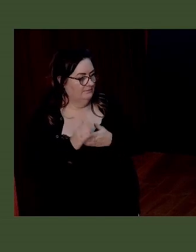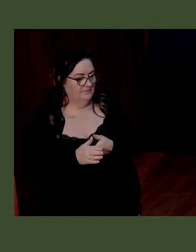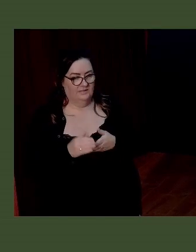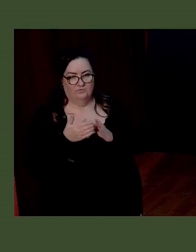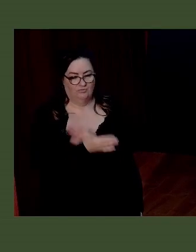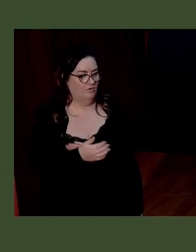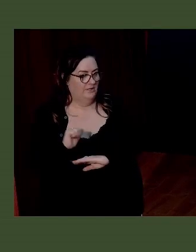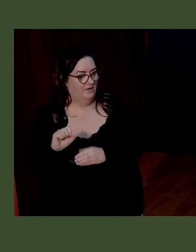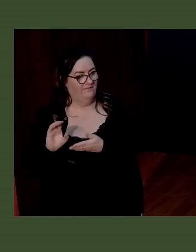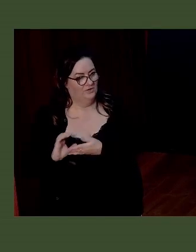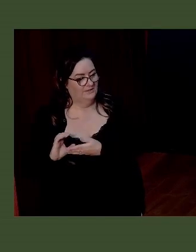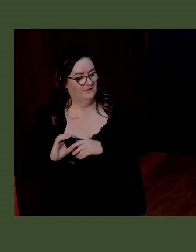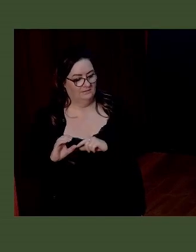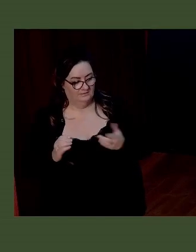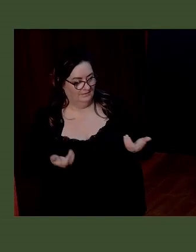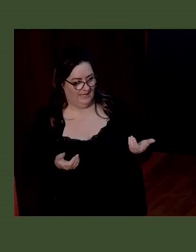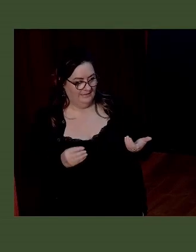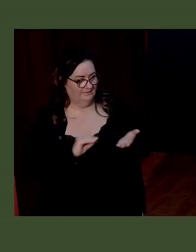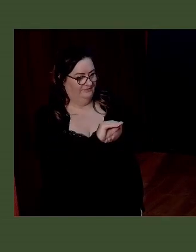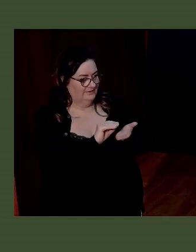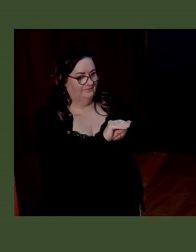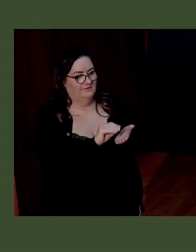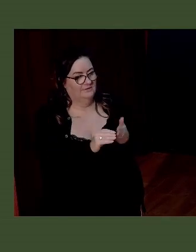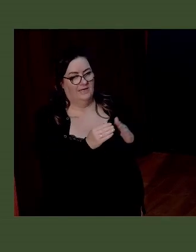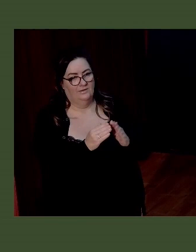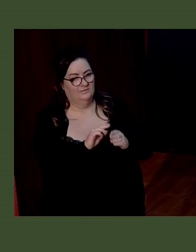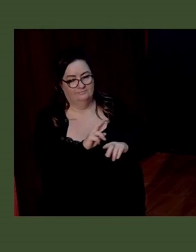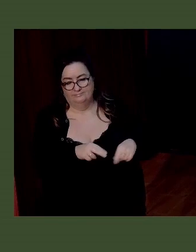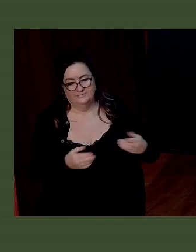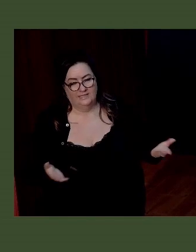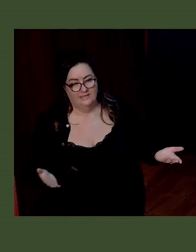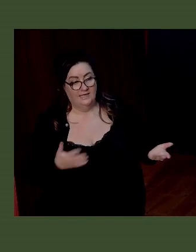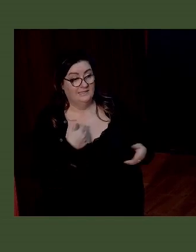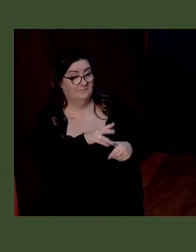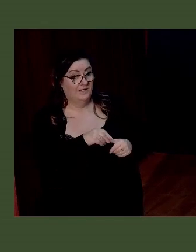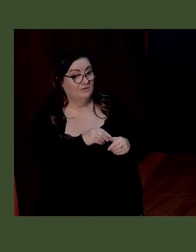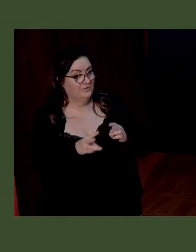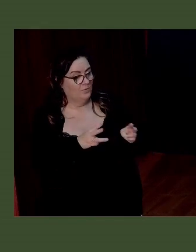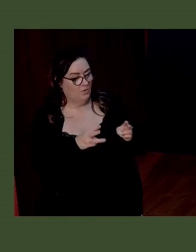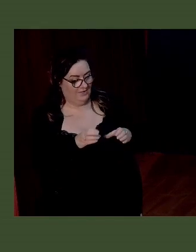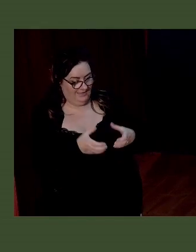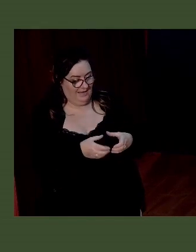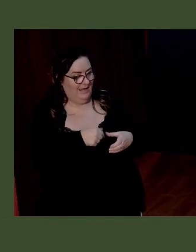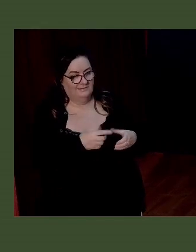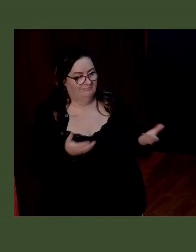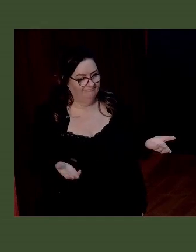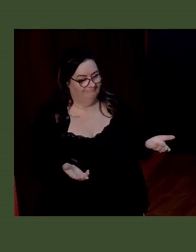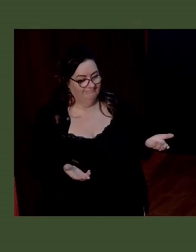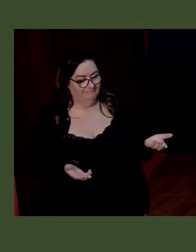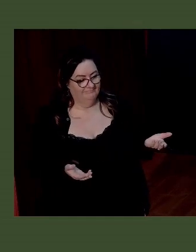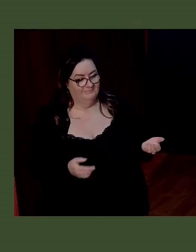financial reputation, have risked putting any more amount into housing, particularly housing for the working classes, and more